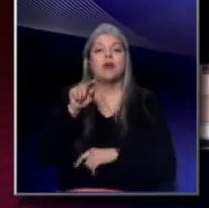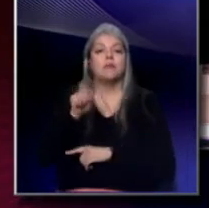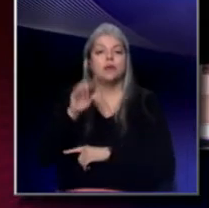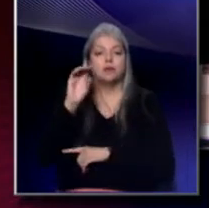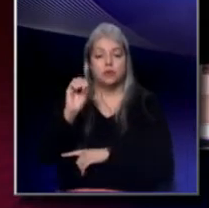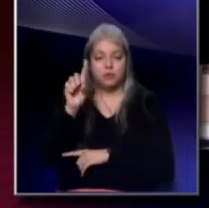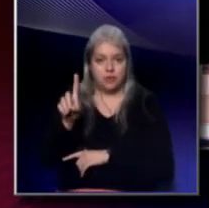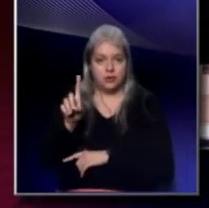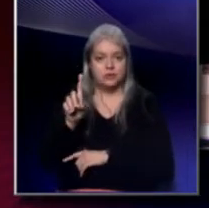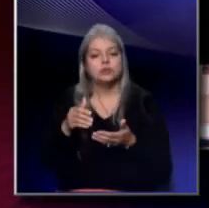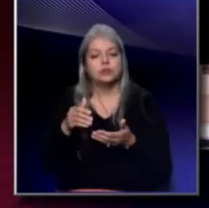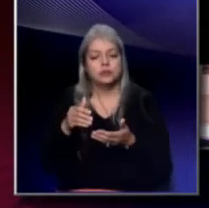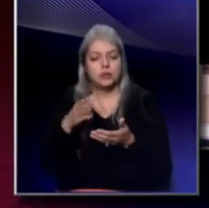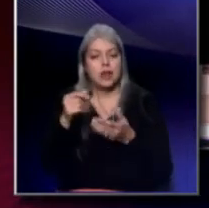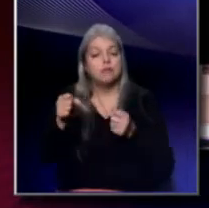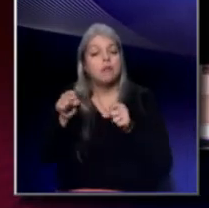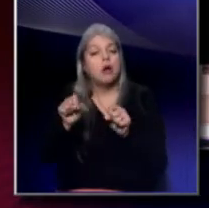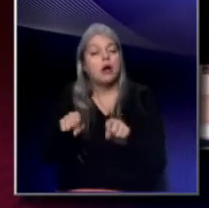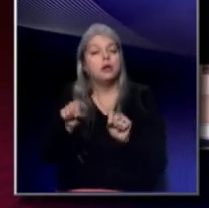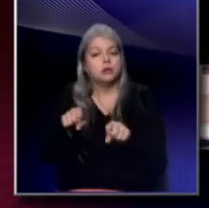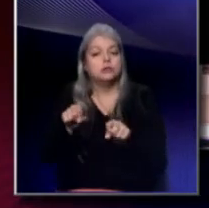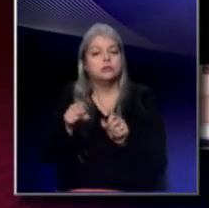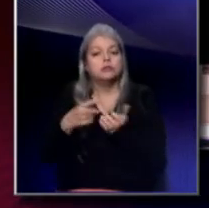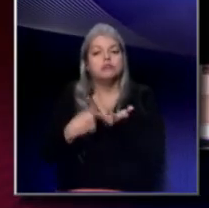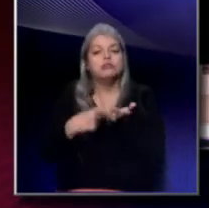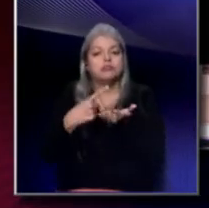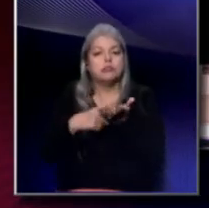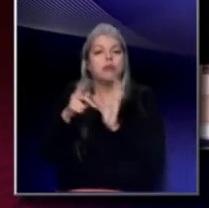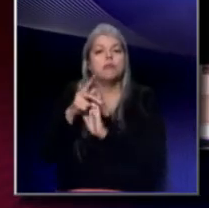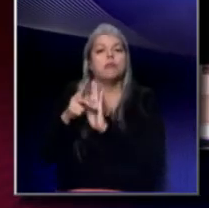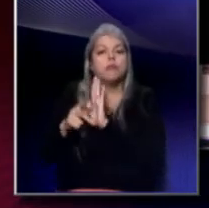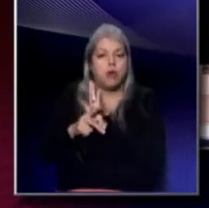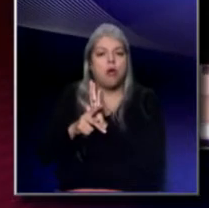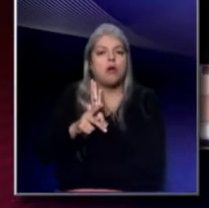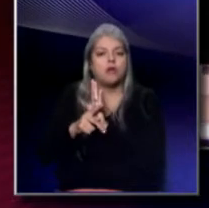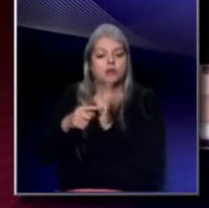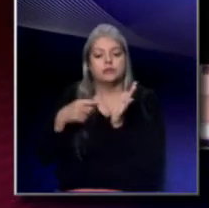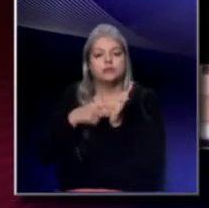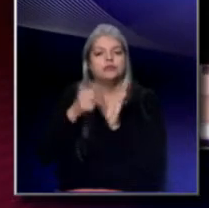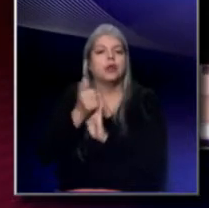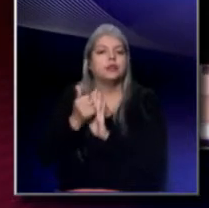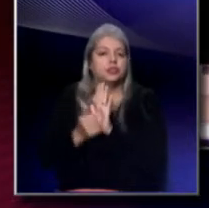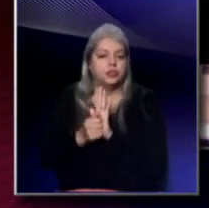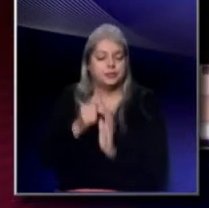5.01, introductory discussion of policies as listed on the agenda.